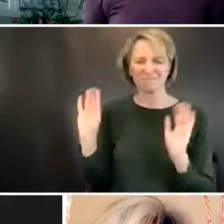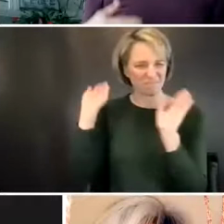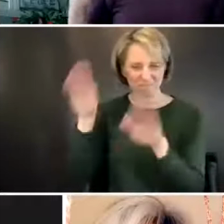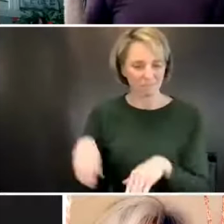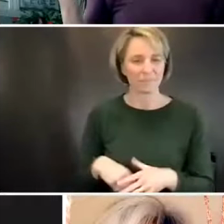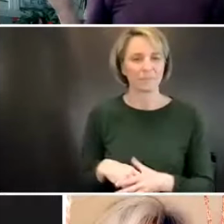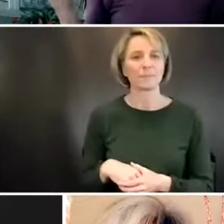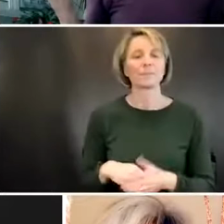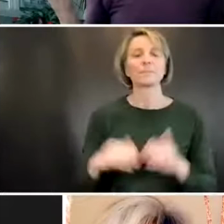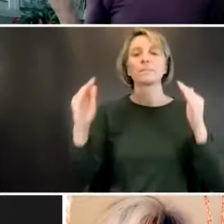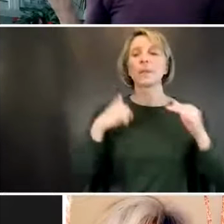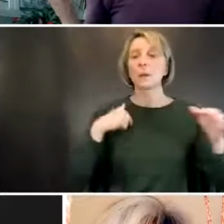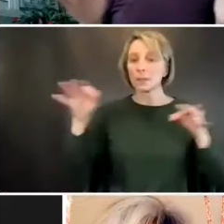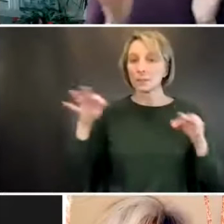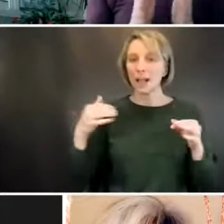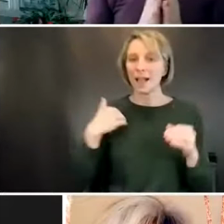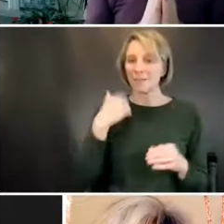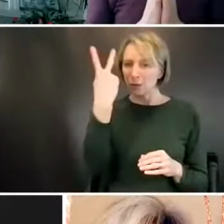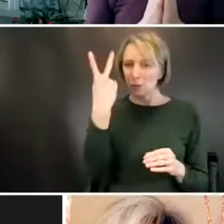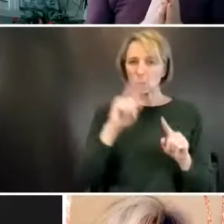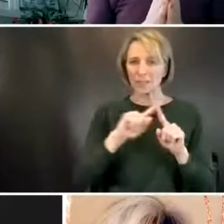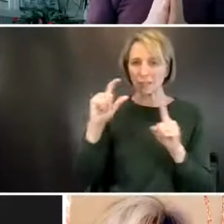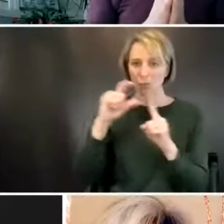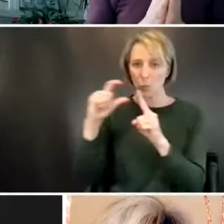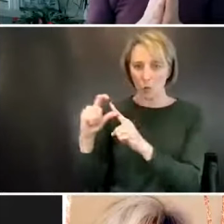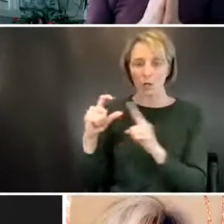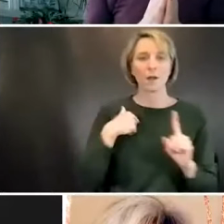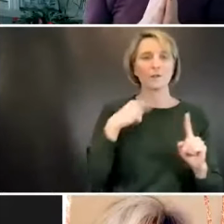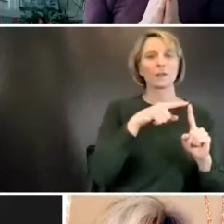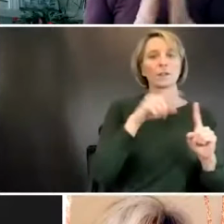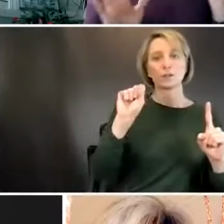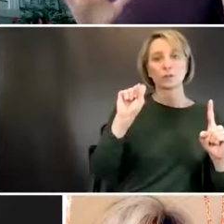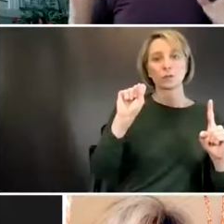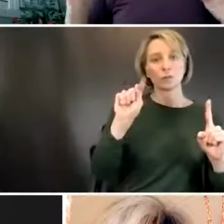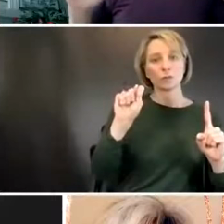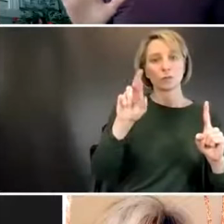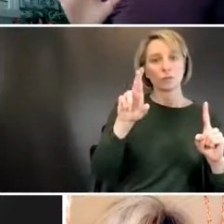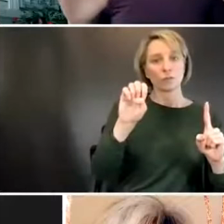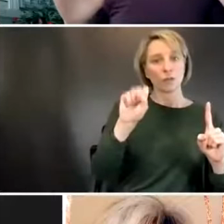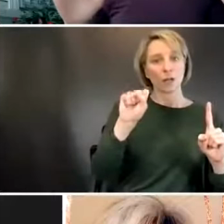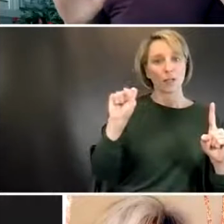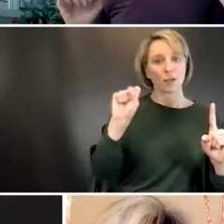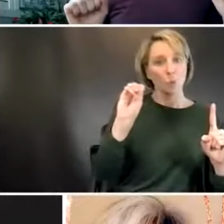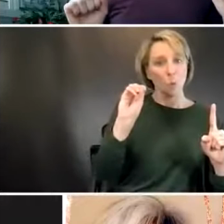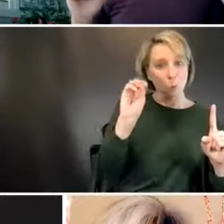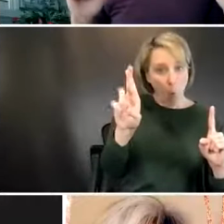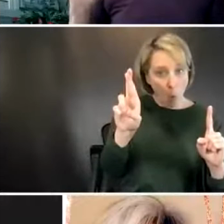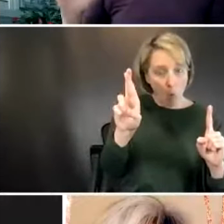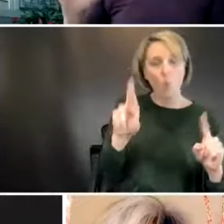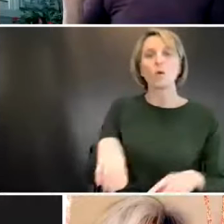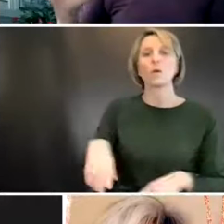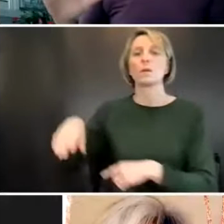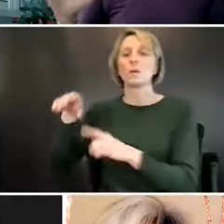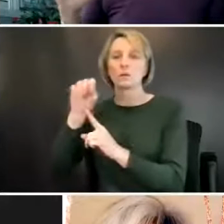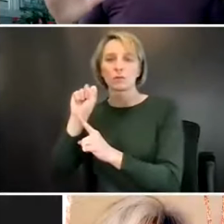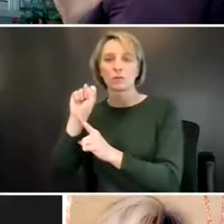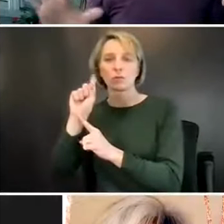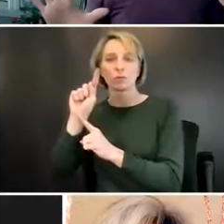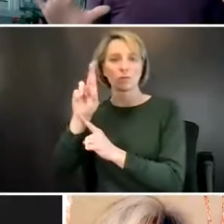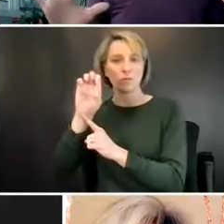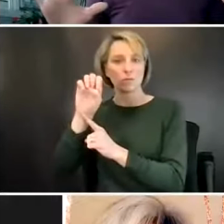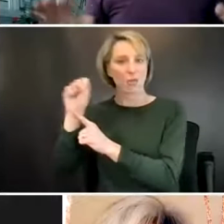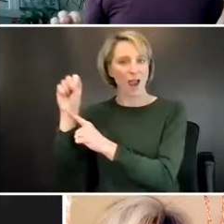stressor and stress? So our culture does not do a very good differentiating these two. And so I think it's really empowering